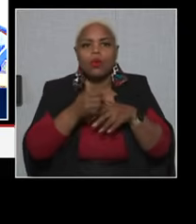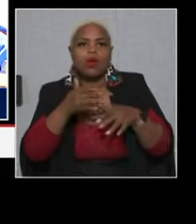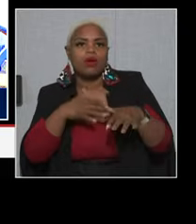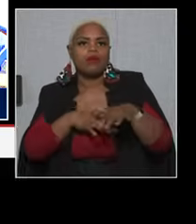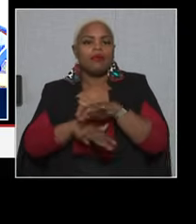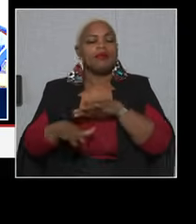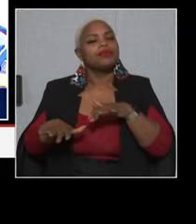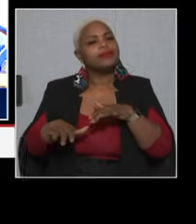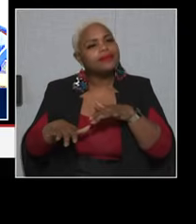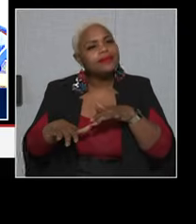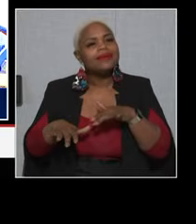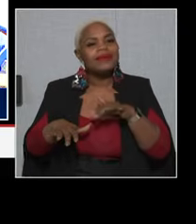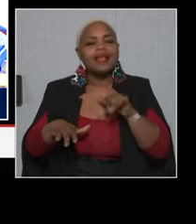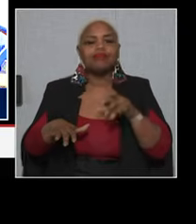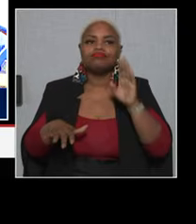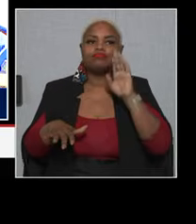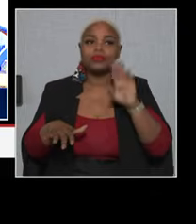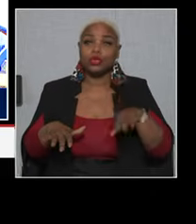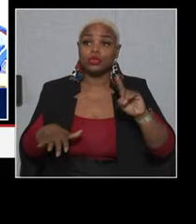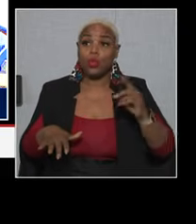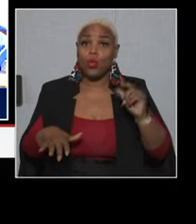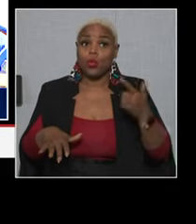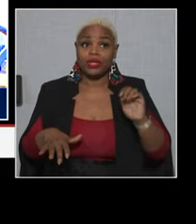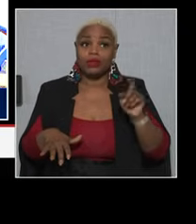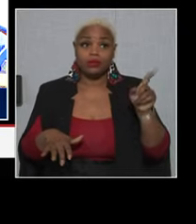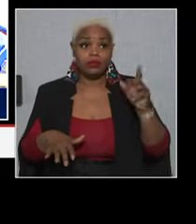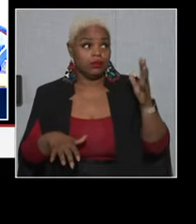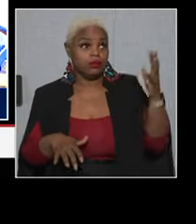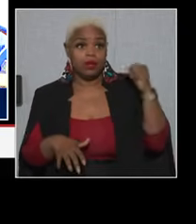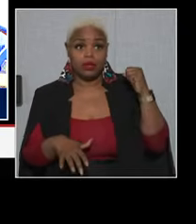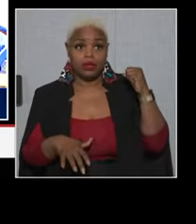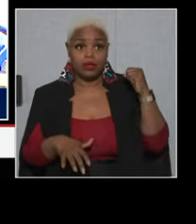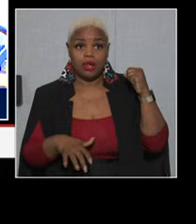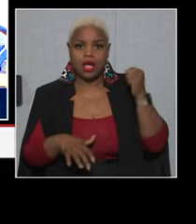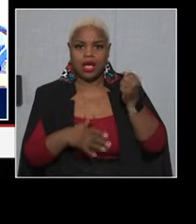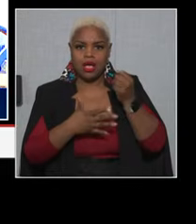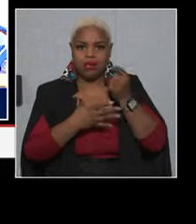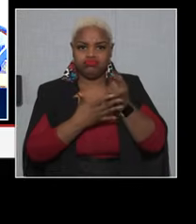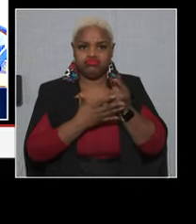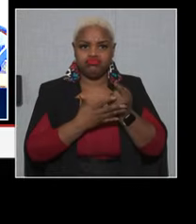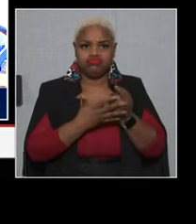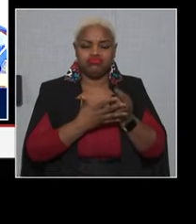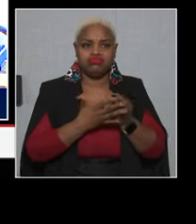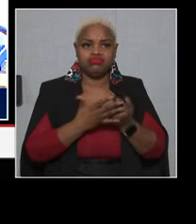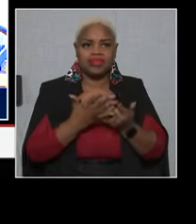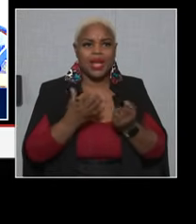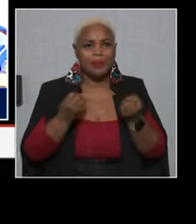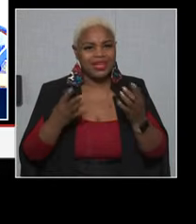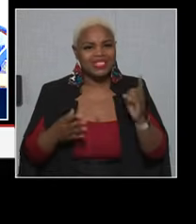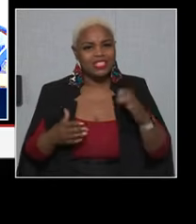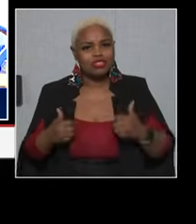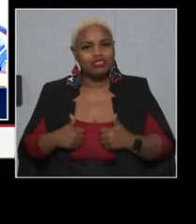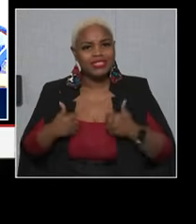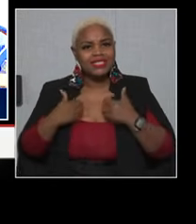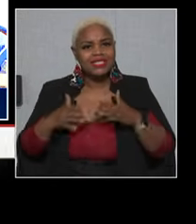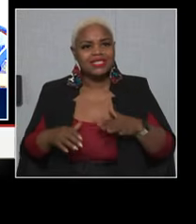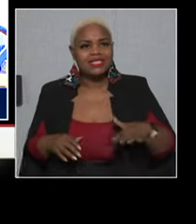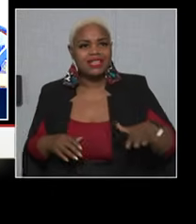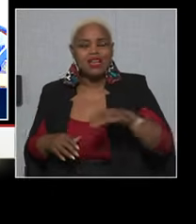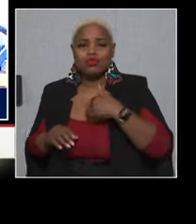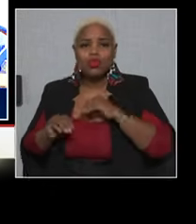made by DOGE, which impacted many D.C. residents, as well as